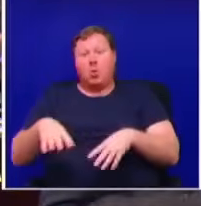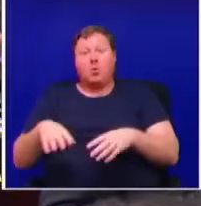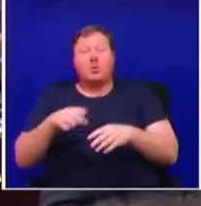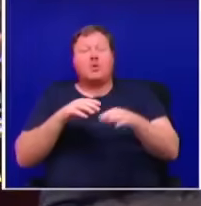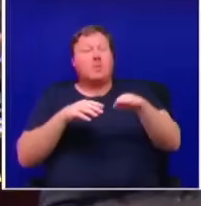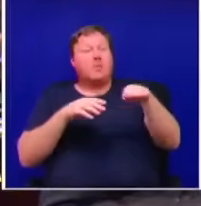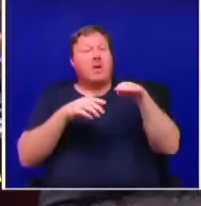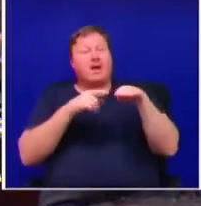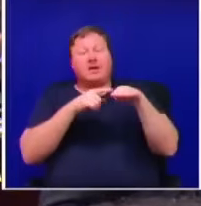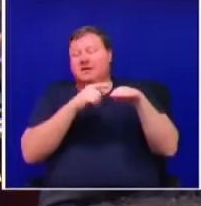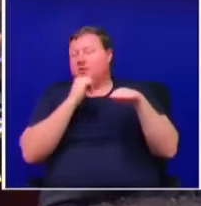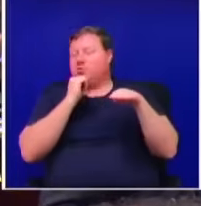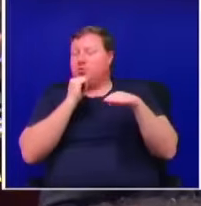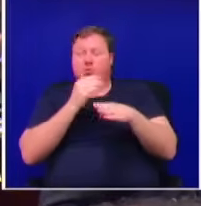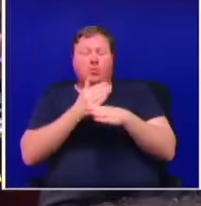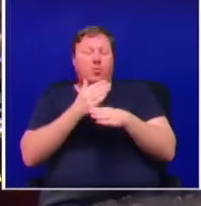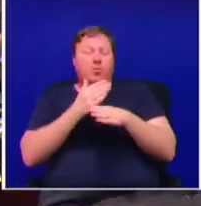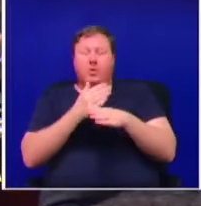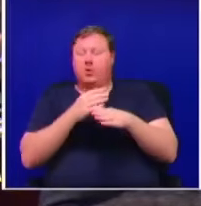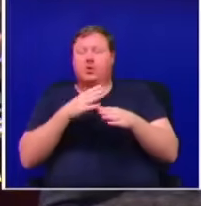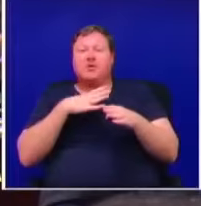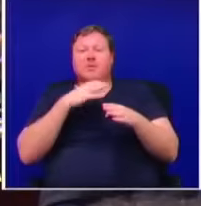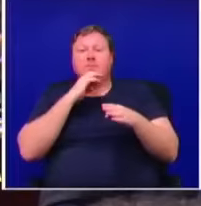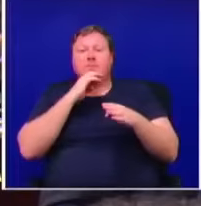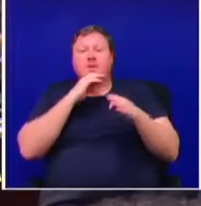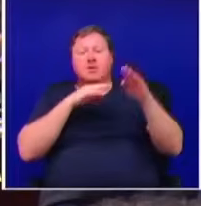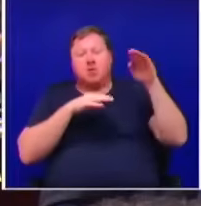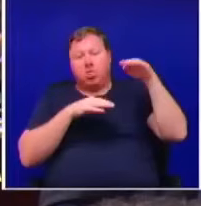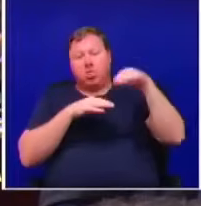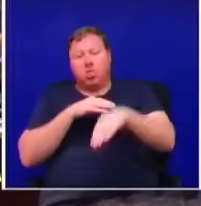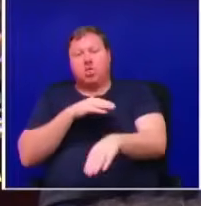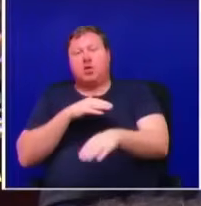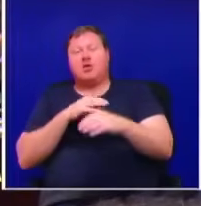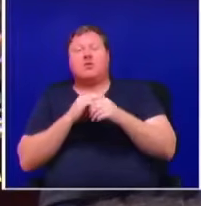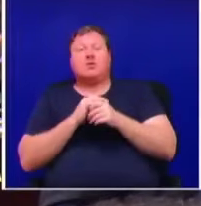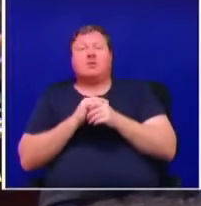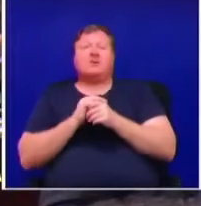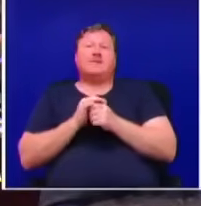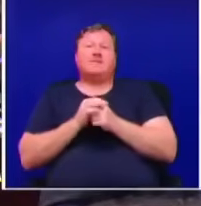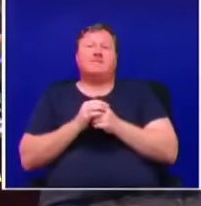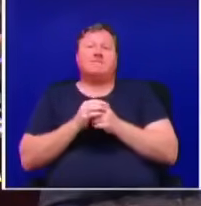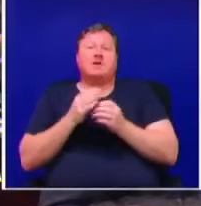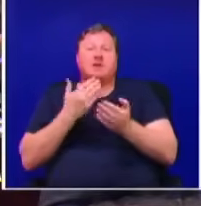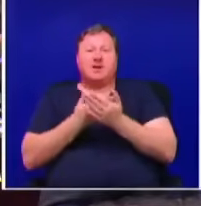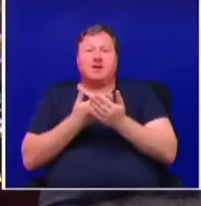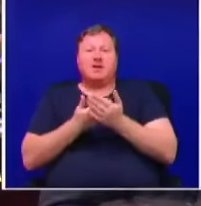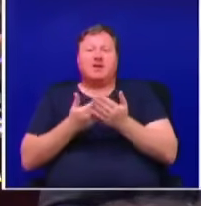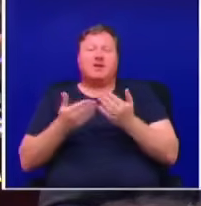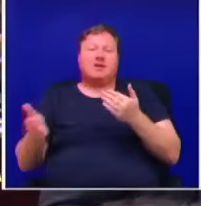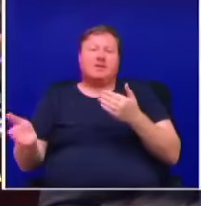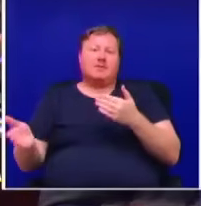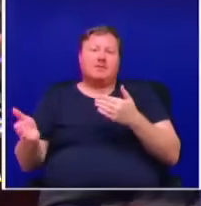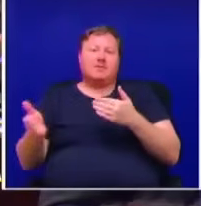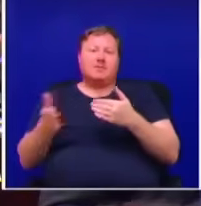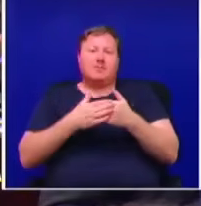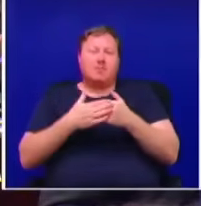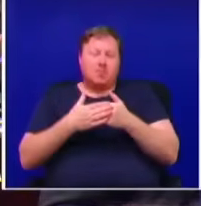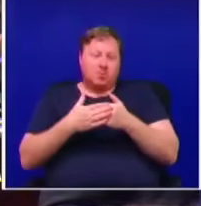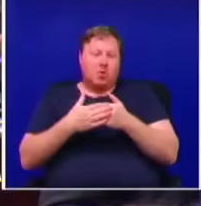and possibly going under liquidation, which could see the bank retrenching